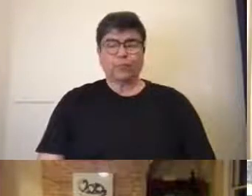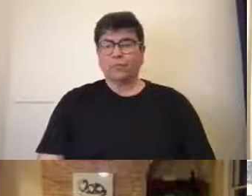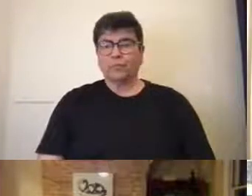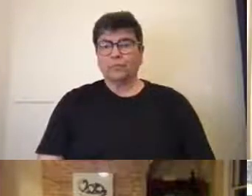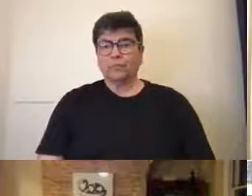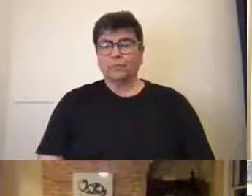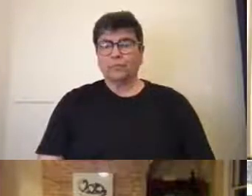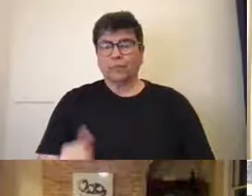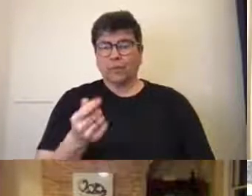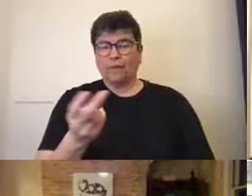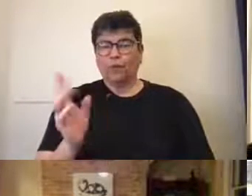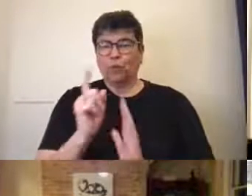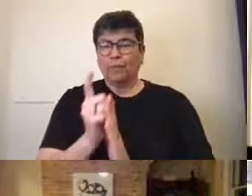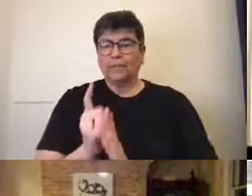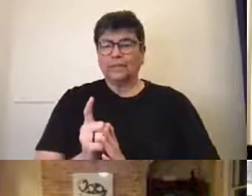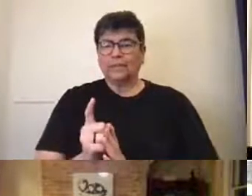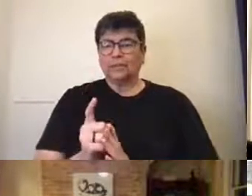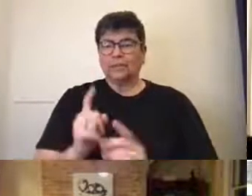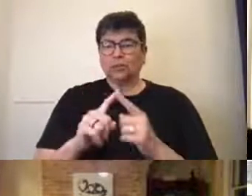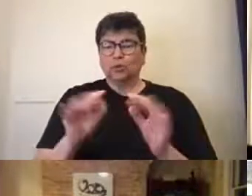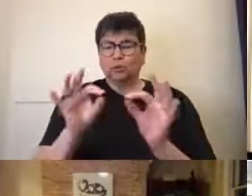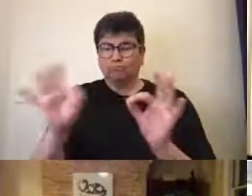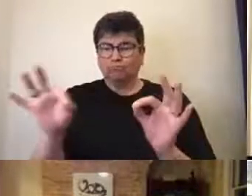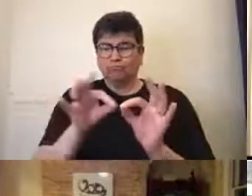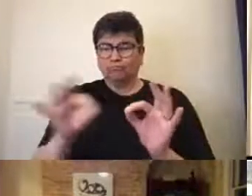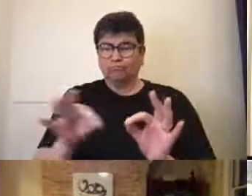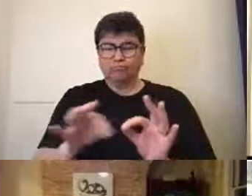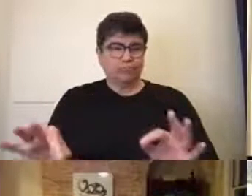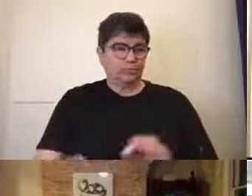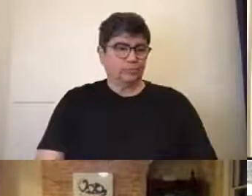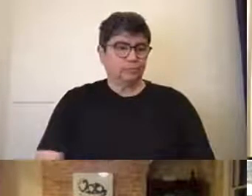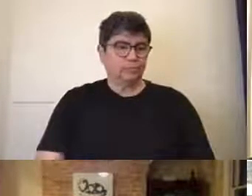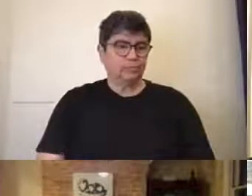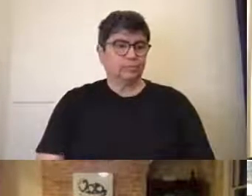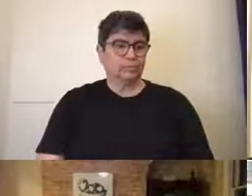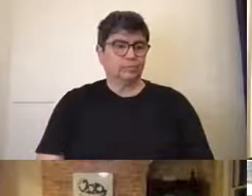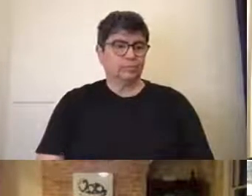I'll give you a few minutes to get these sentences down.